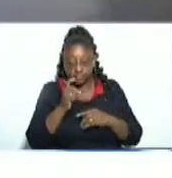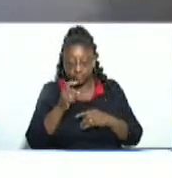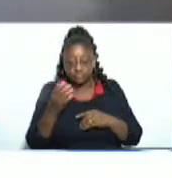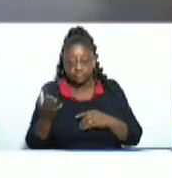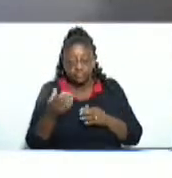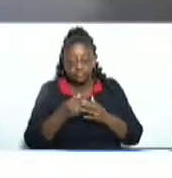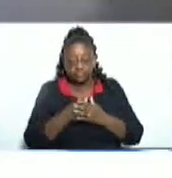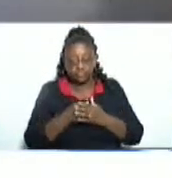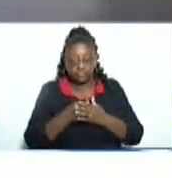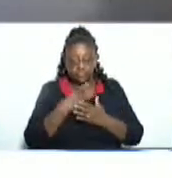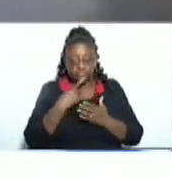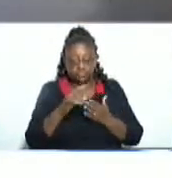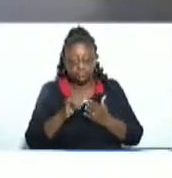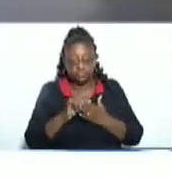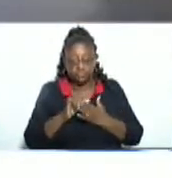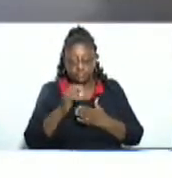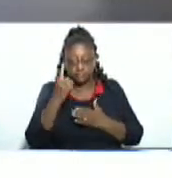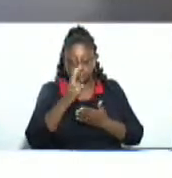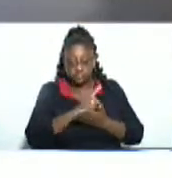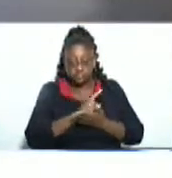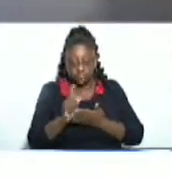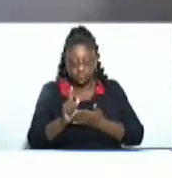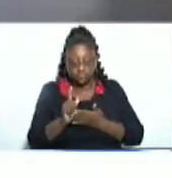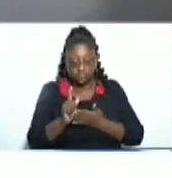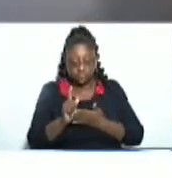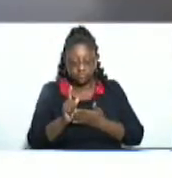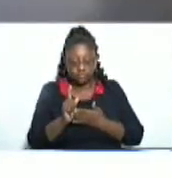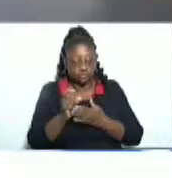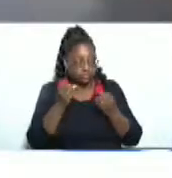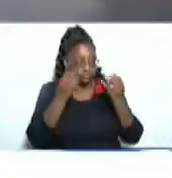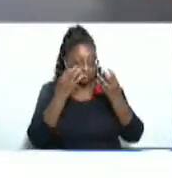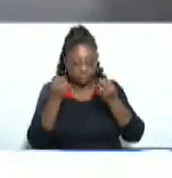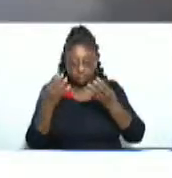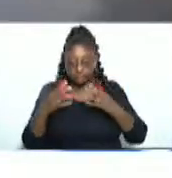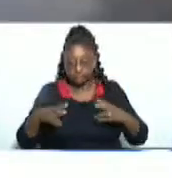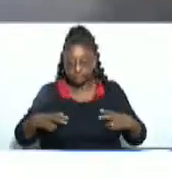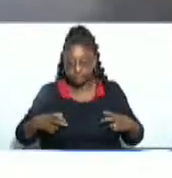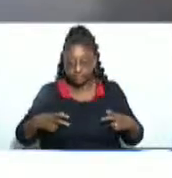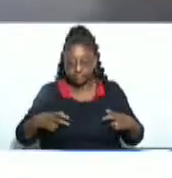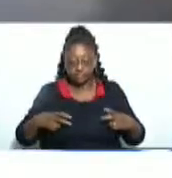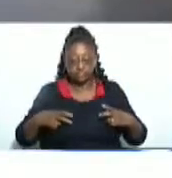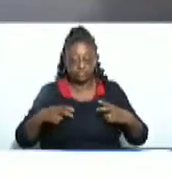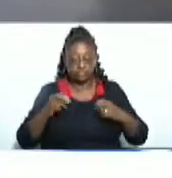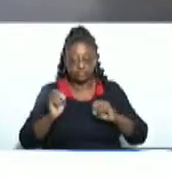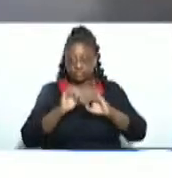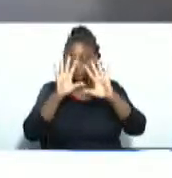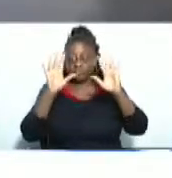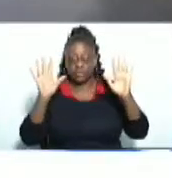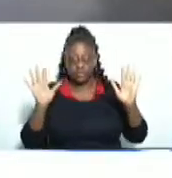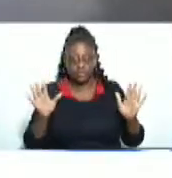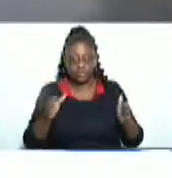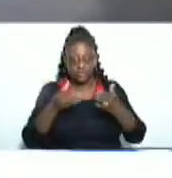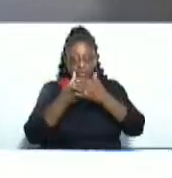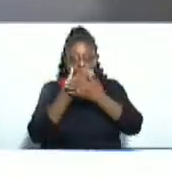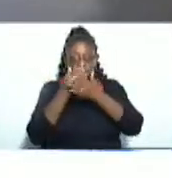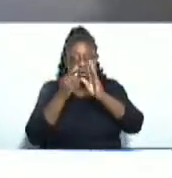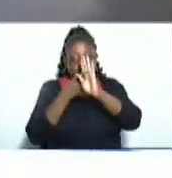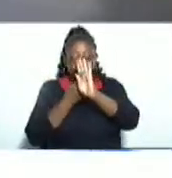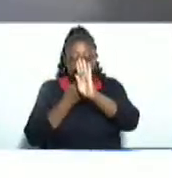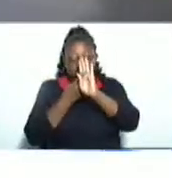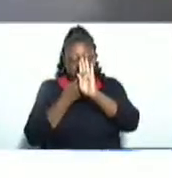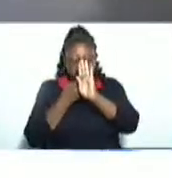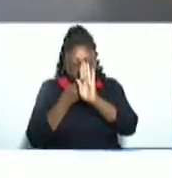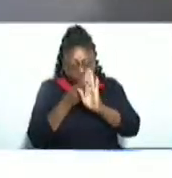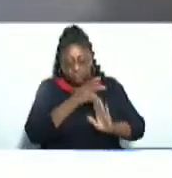Well, it was a week that was packed with moments, milestones, holiday magic, and new beginnings. Corporal Pyfrom looks back in